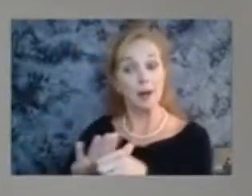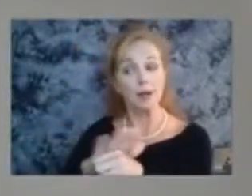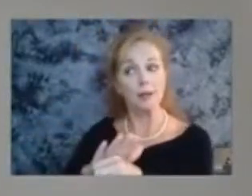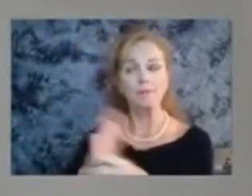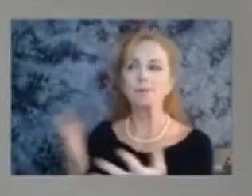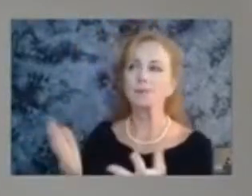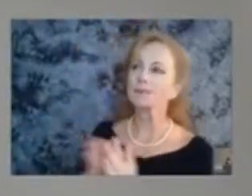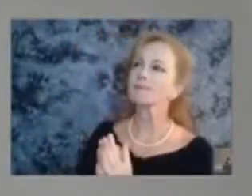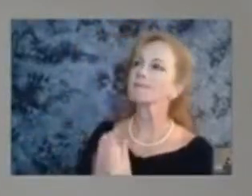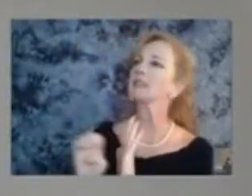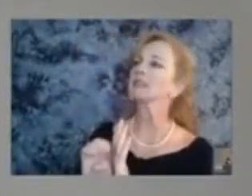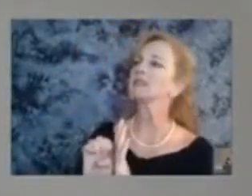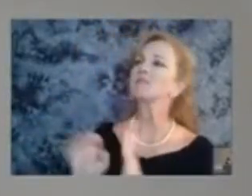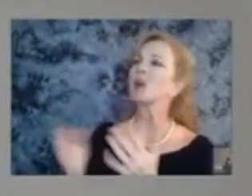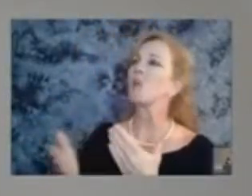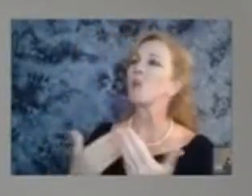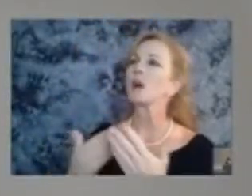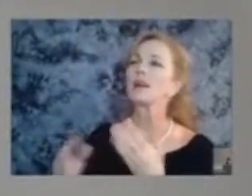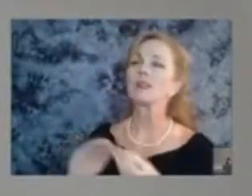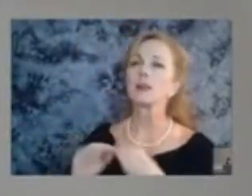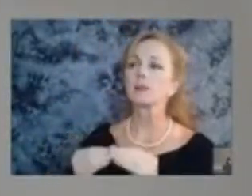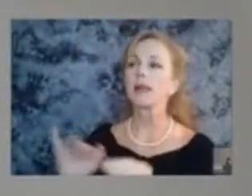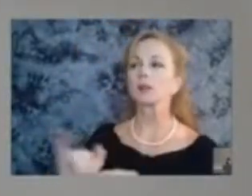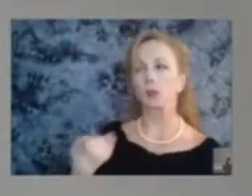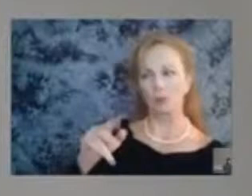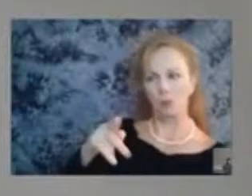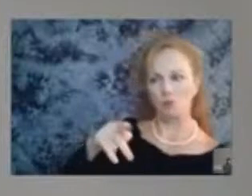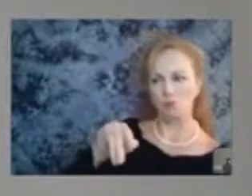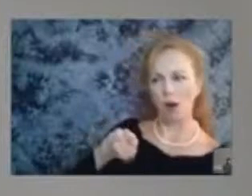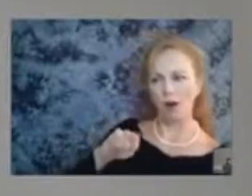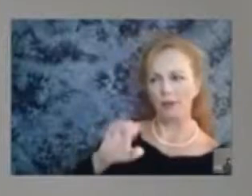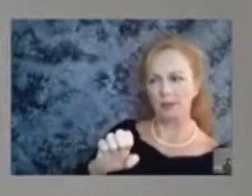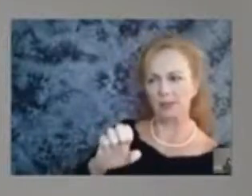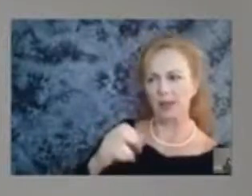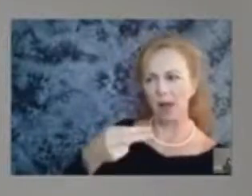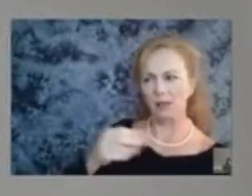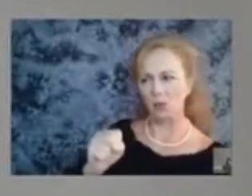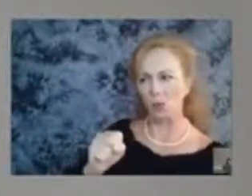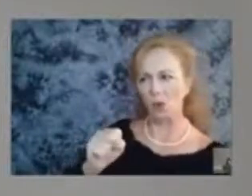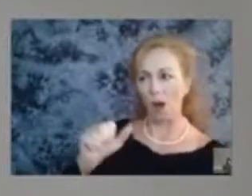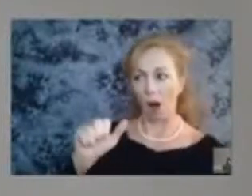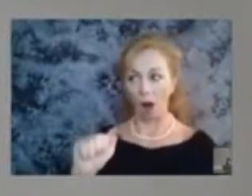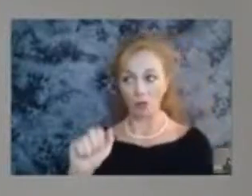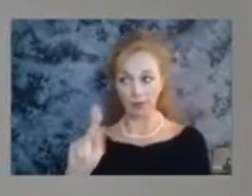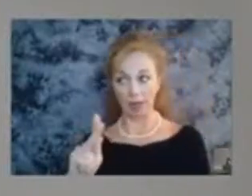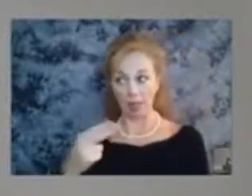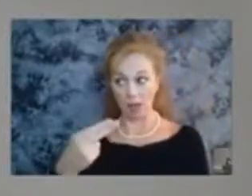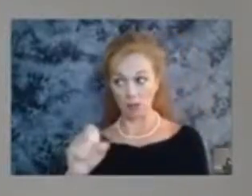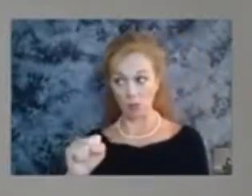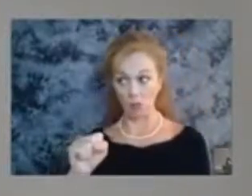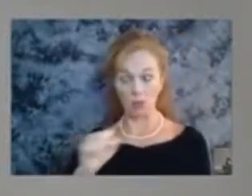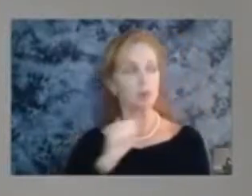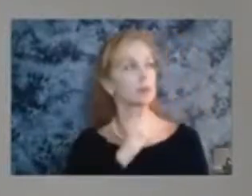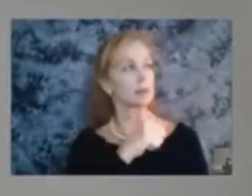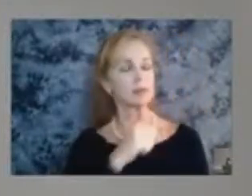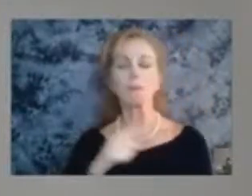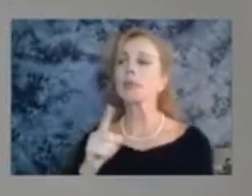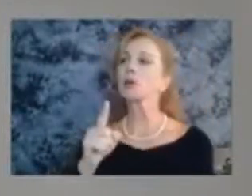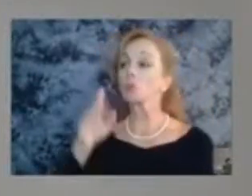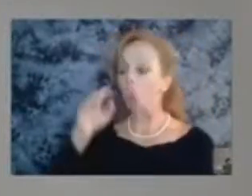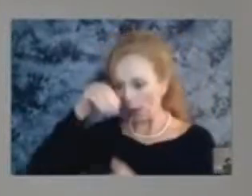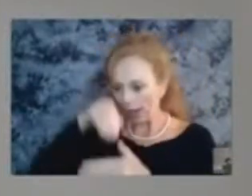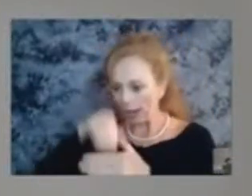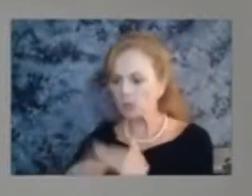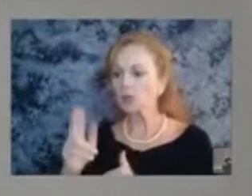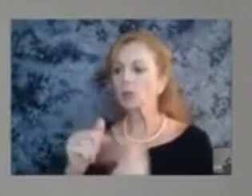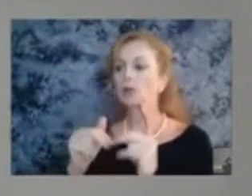have, you're at Providence High School, Okay. yes? Audrey Kell? Yeah. Okay. So as you come into your building, you go to your right, you've got an